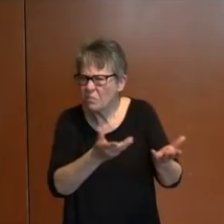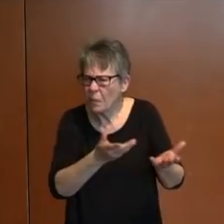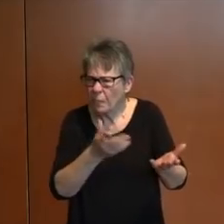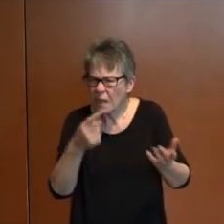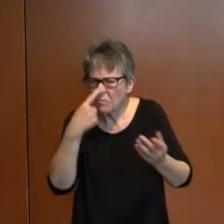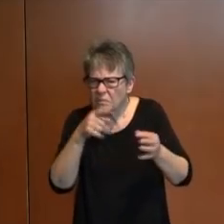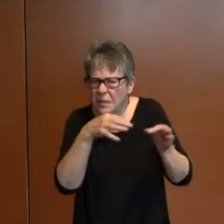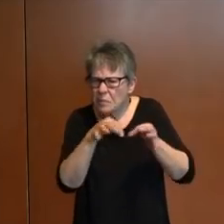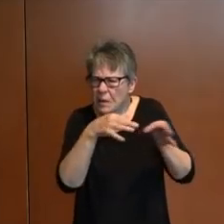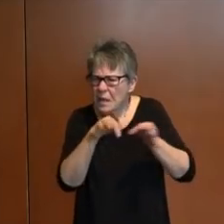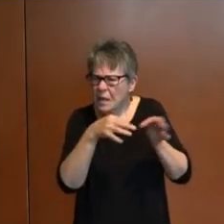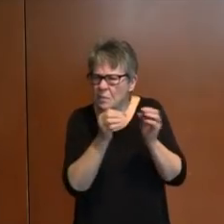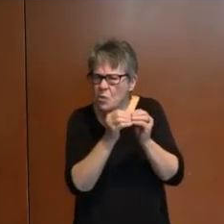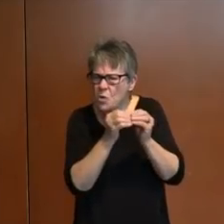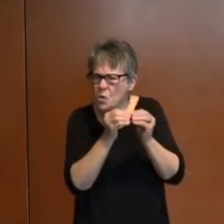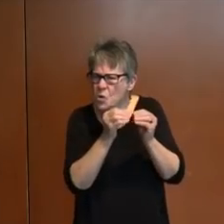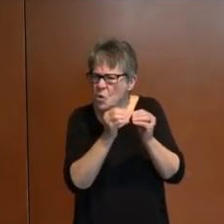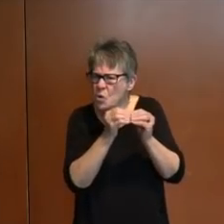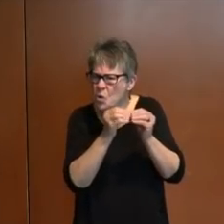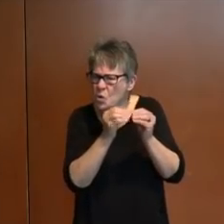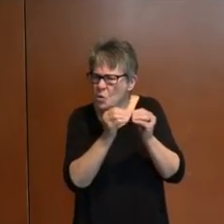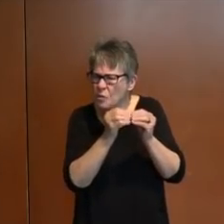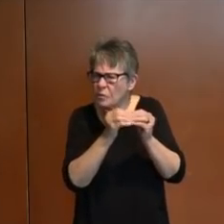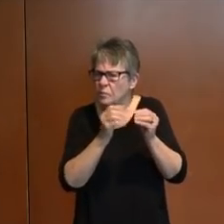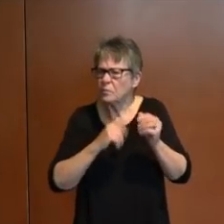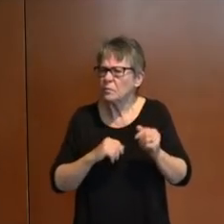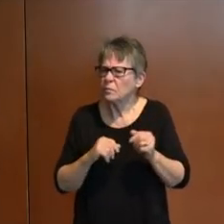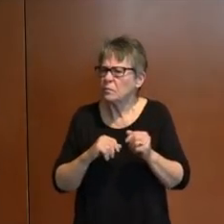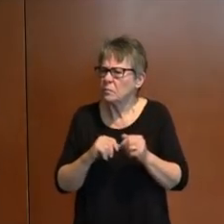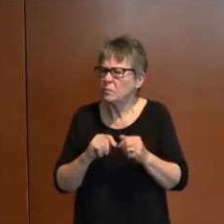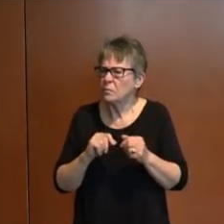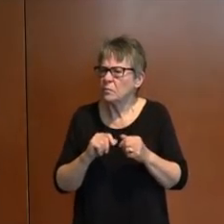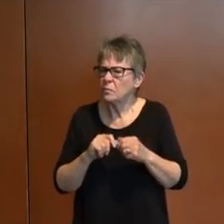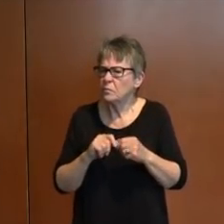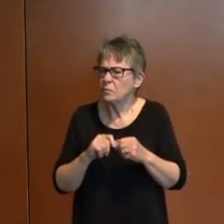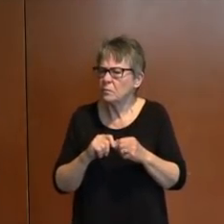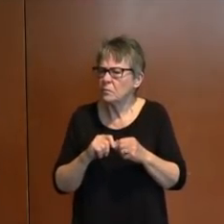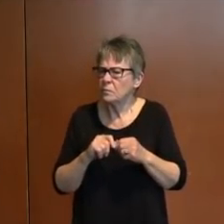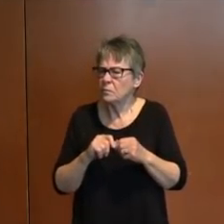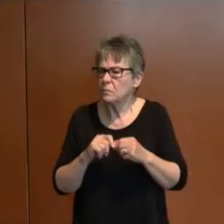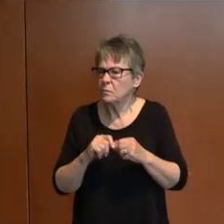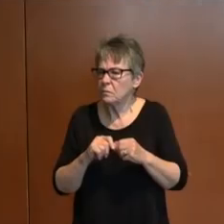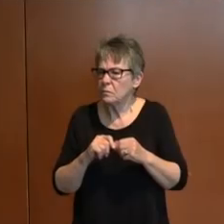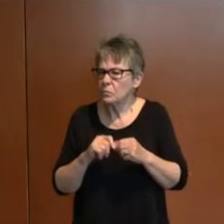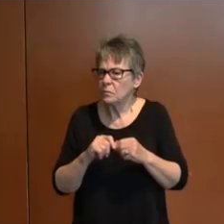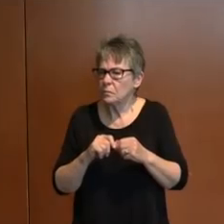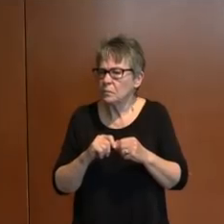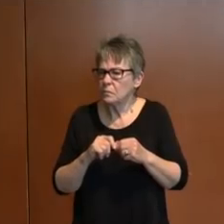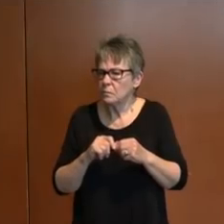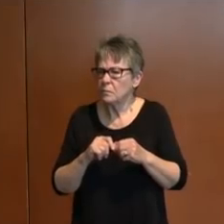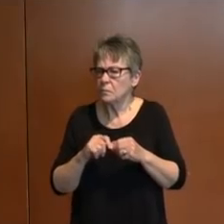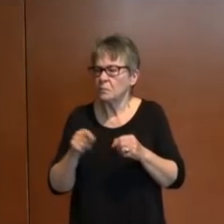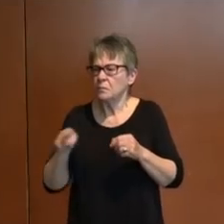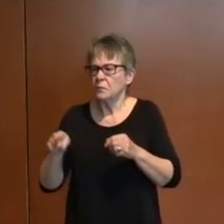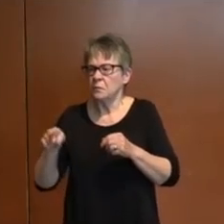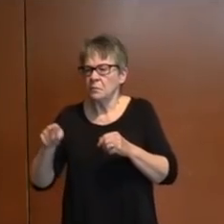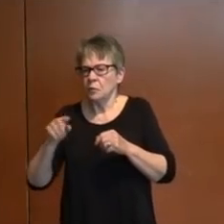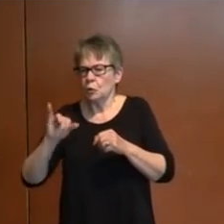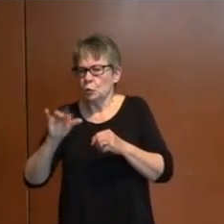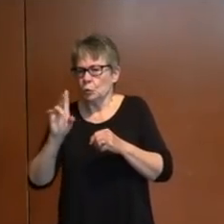on the medical corps and the call to arms. Sure. Yesterday, I think the Governor shared with you